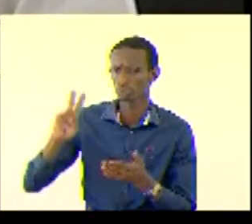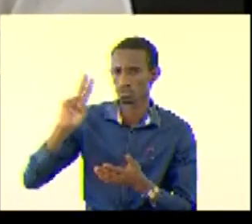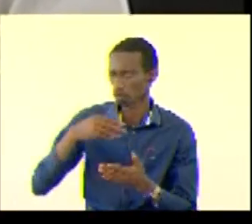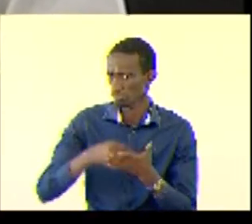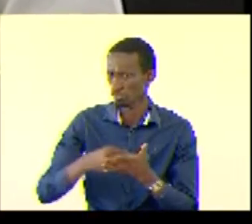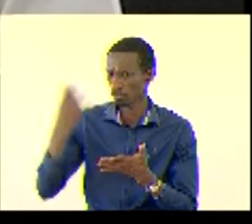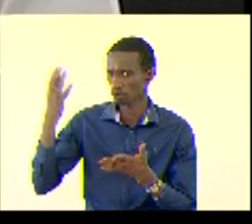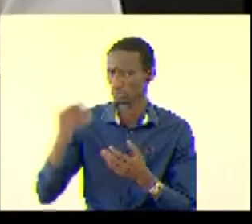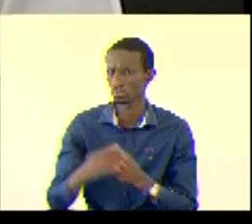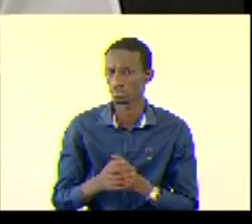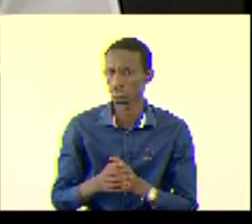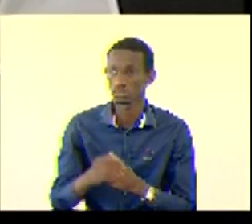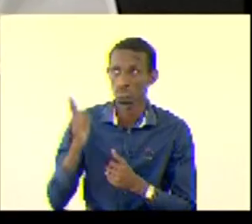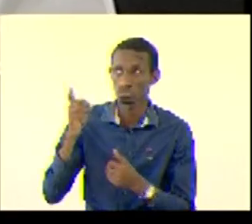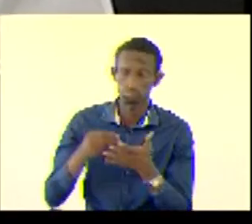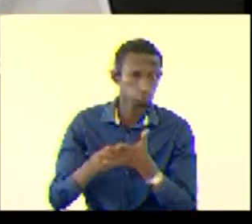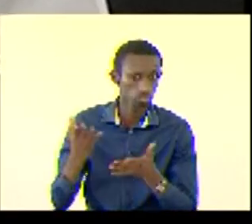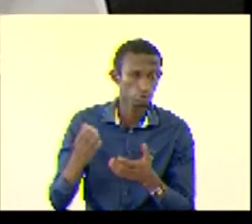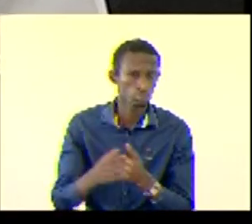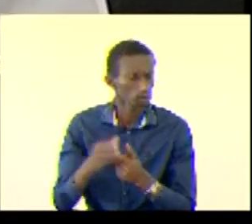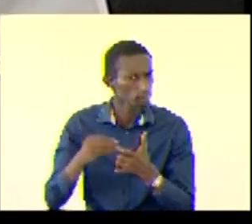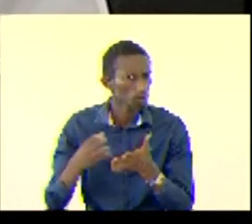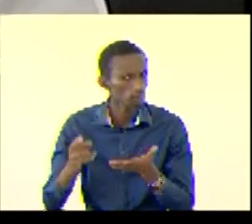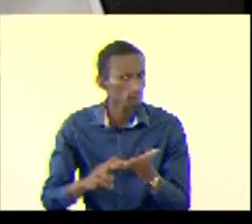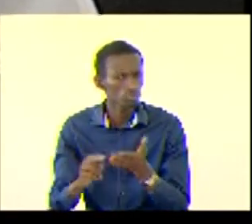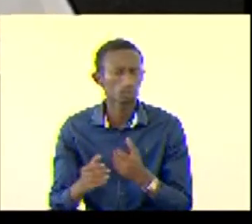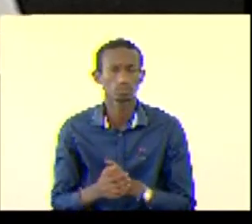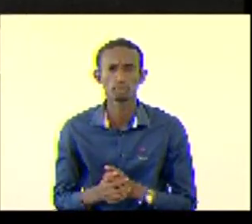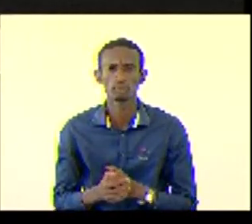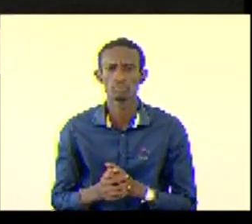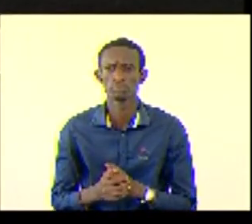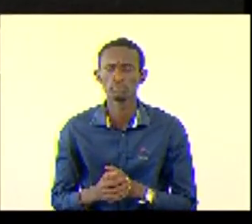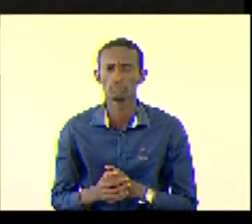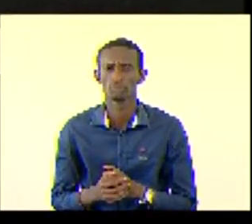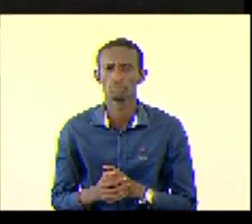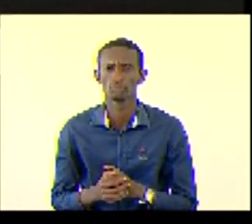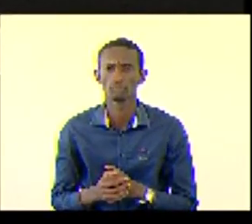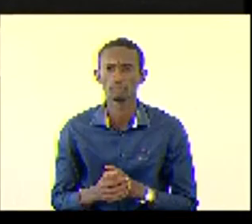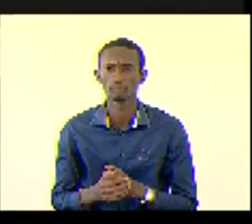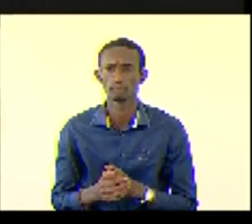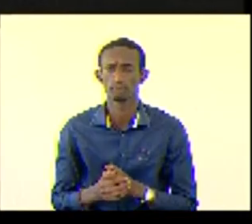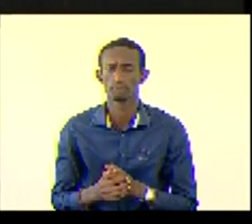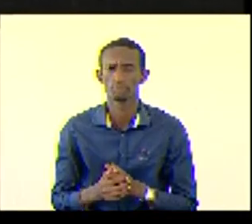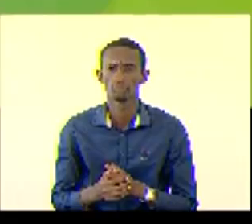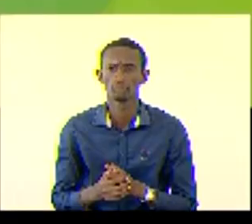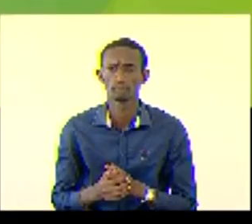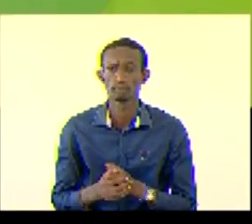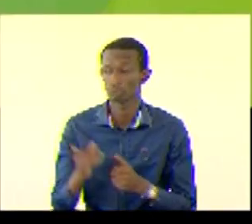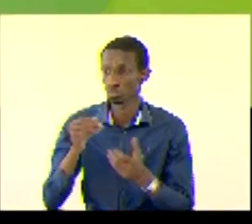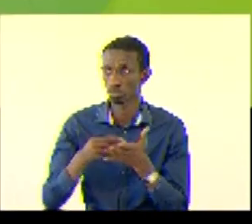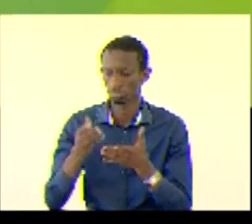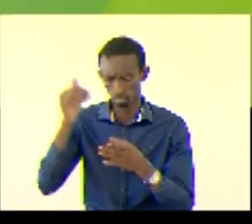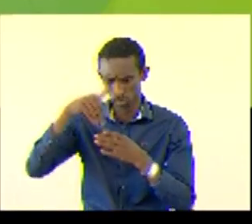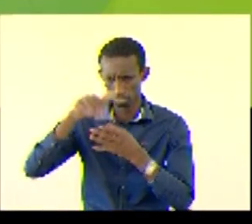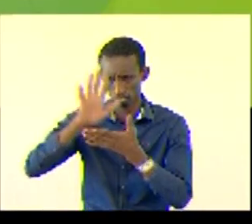values. These are the values. The values we used to plot the graph are the values in the table.